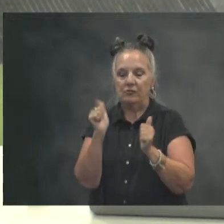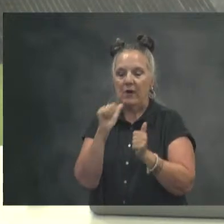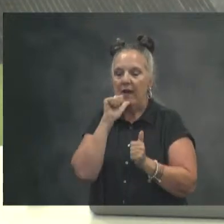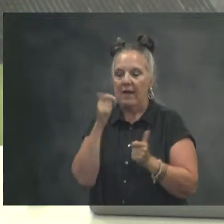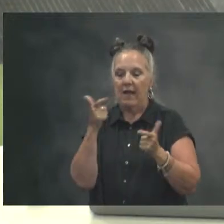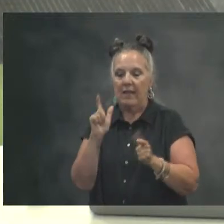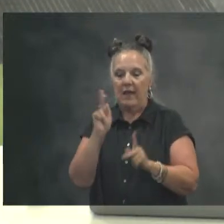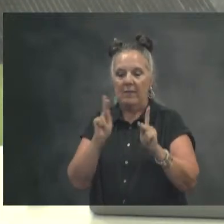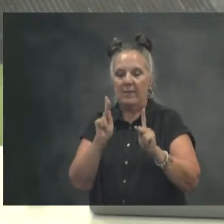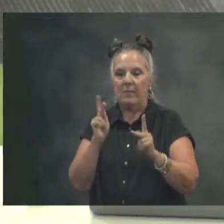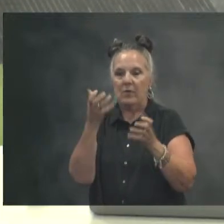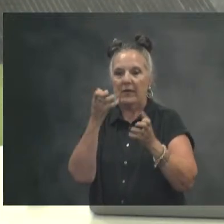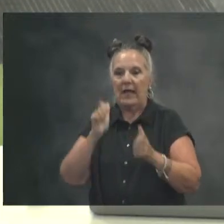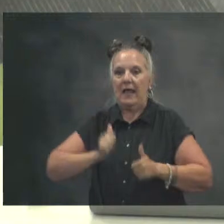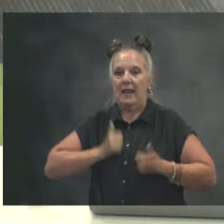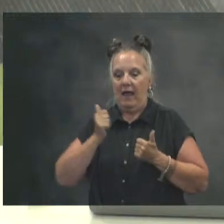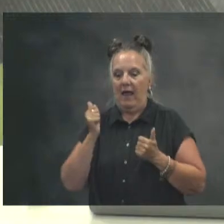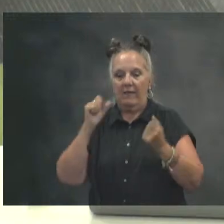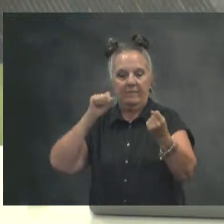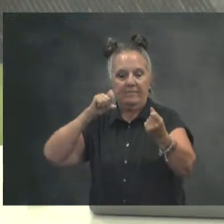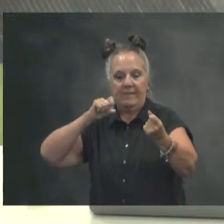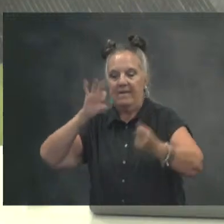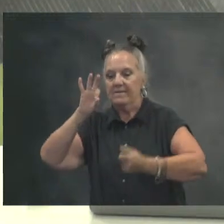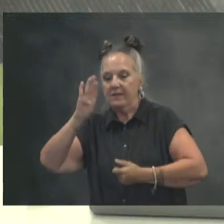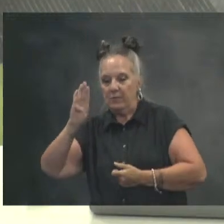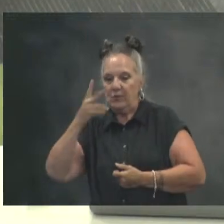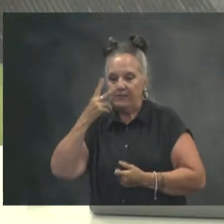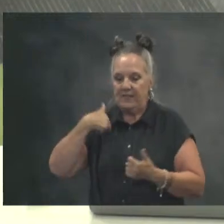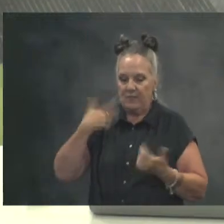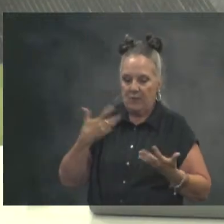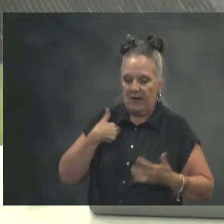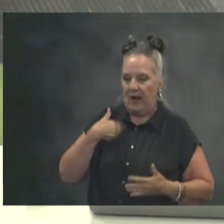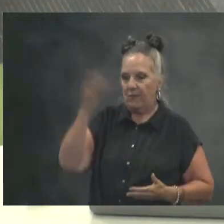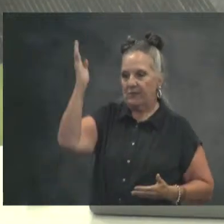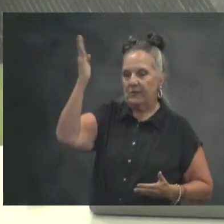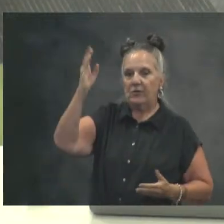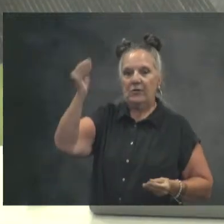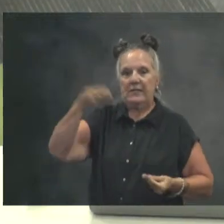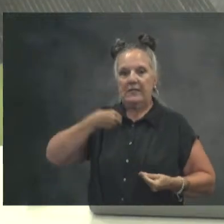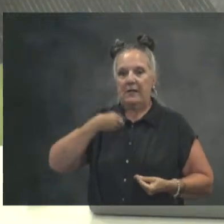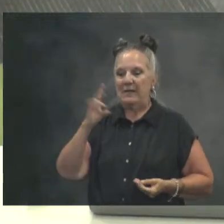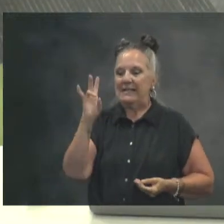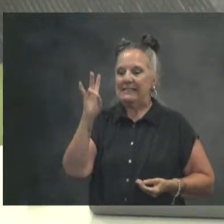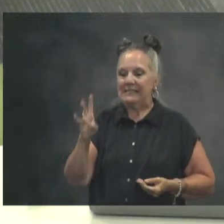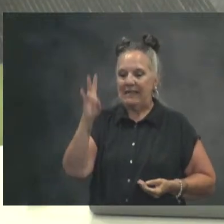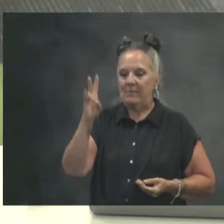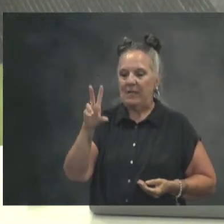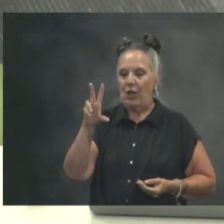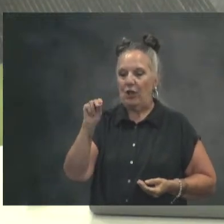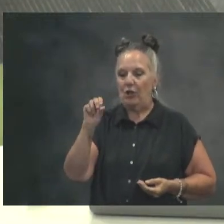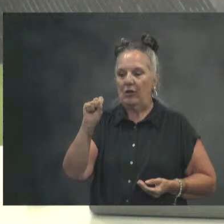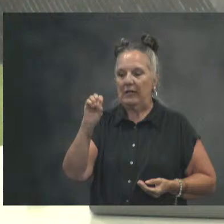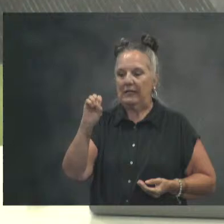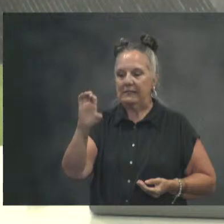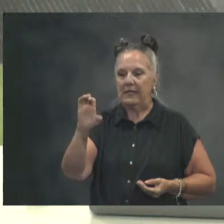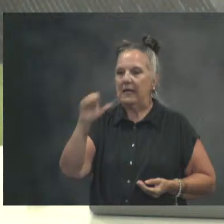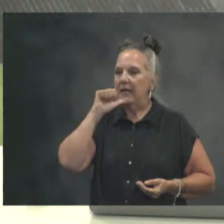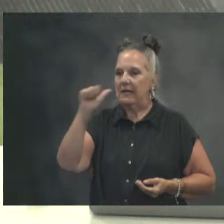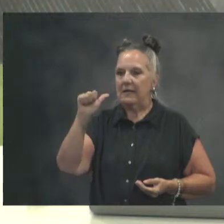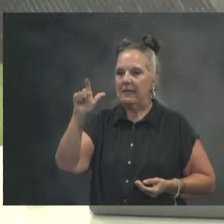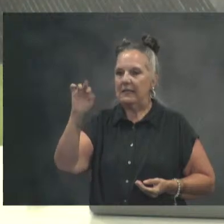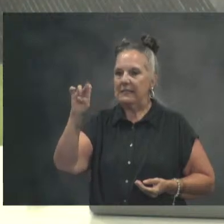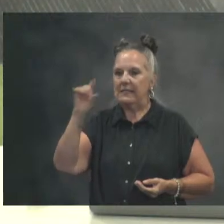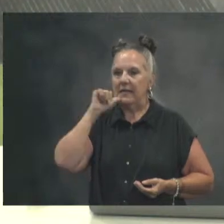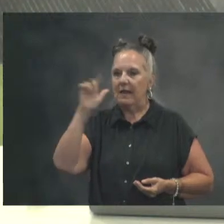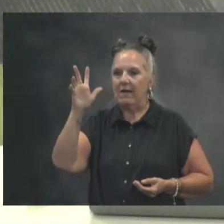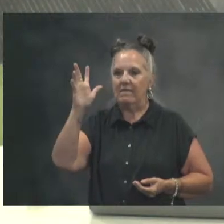people get the live feed on Facebook to see what I was saying. You need to give me 7 minutes and 30 seconds, Linda, not 5